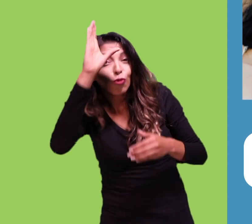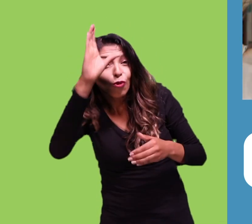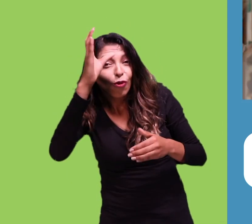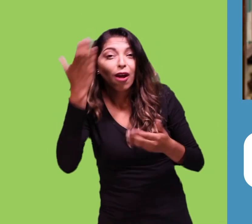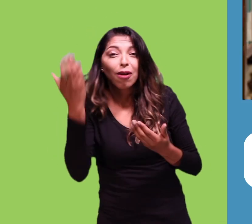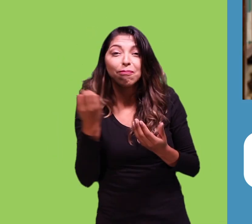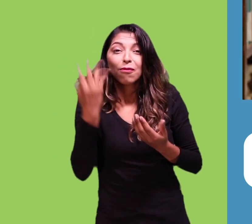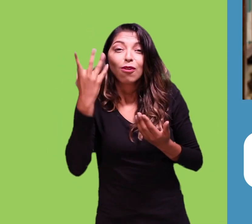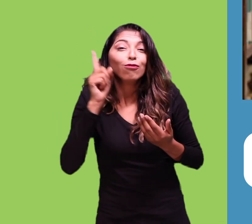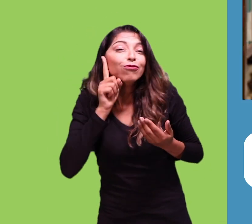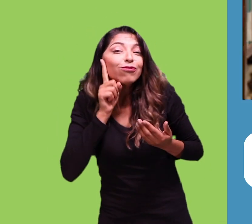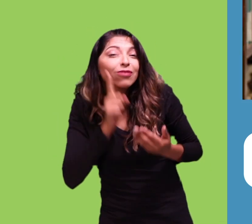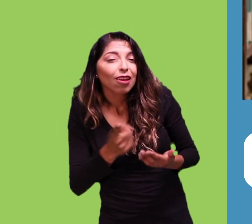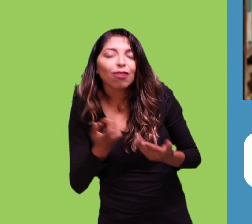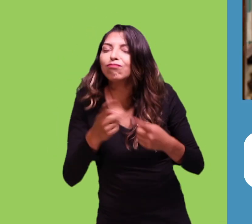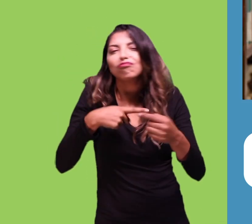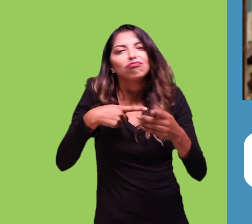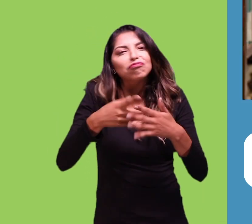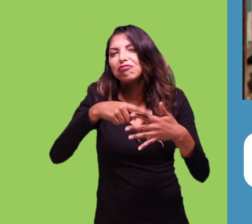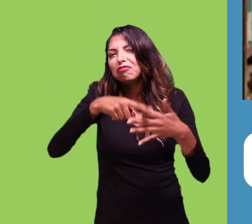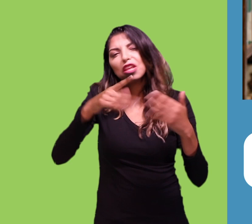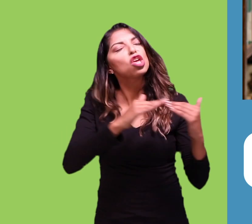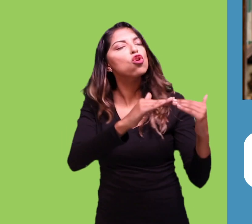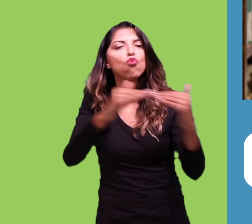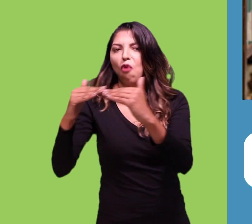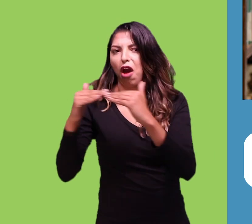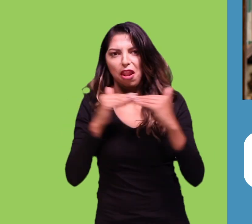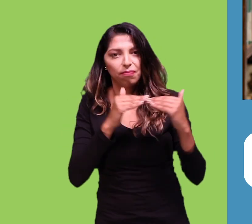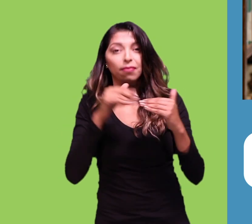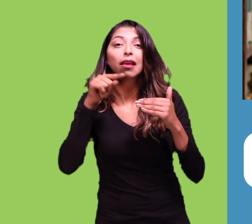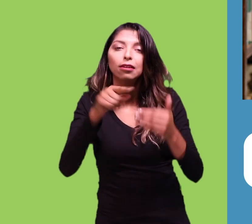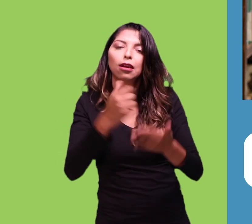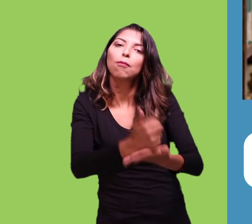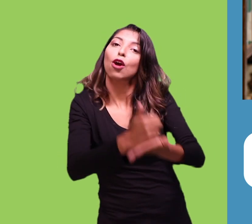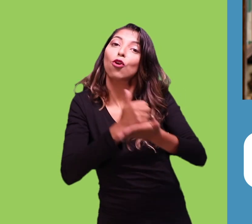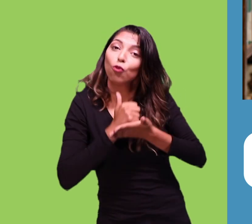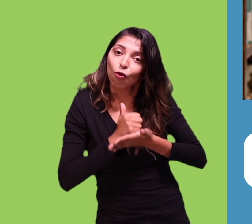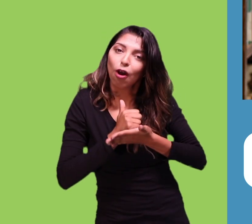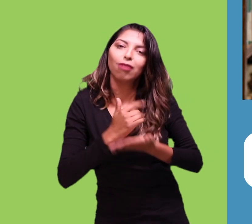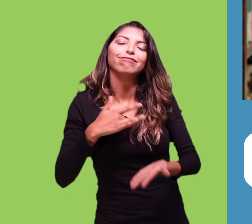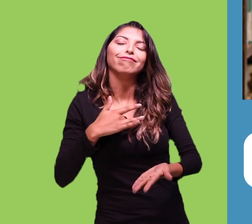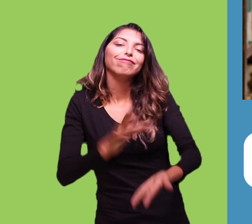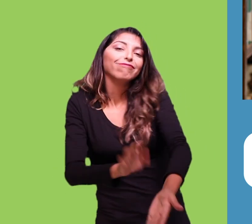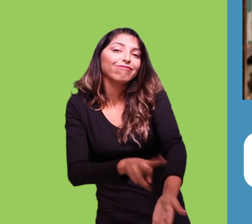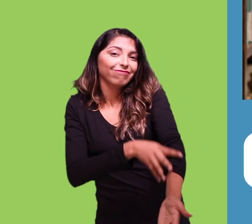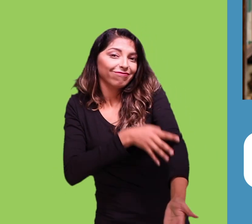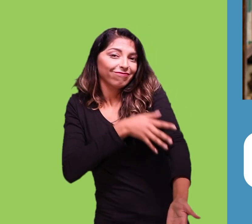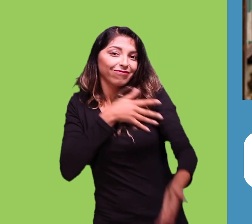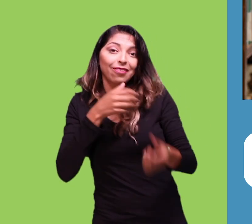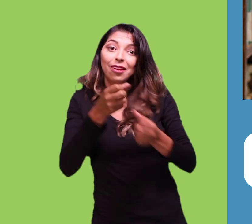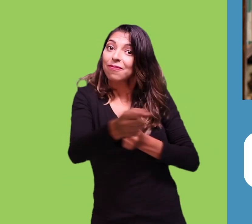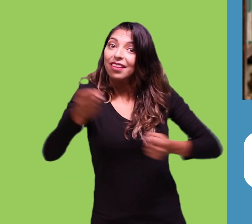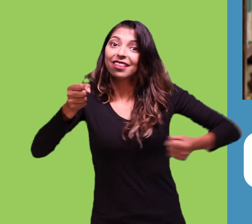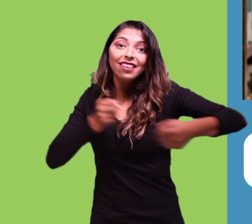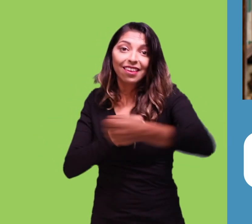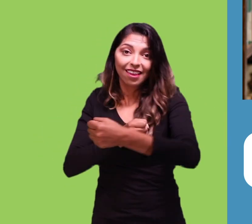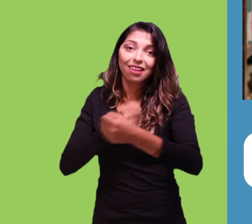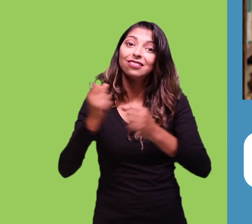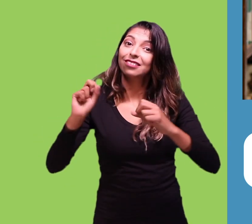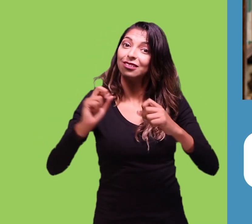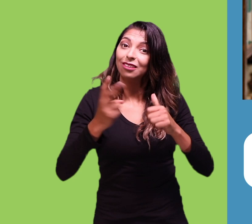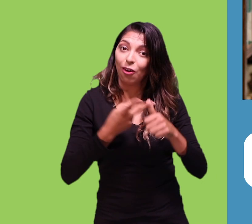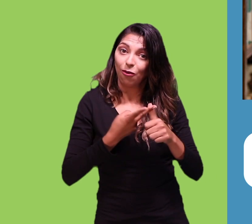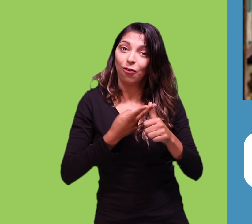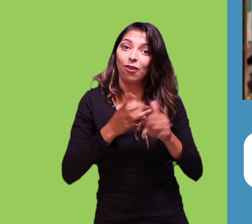appreciate different cultures within Ecuador and around the world. It helps develop compassion and cultural sensitivity. The second